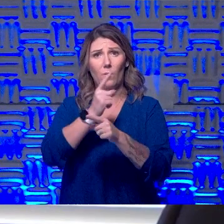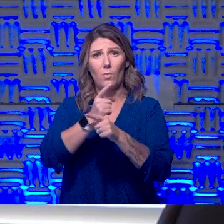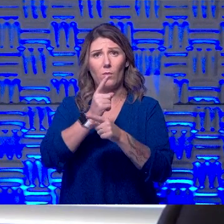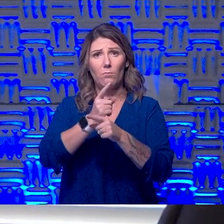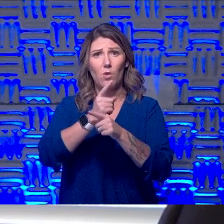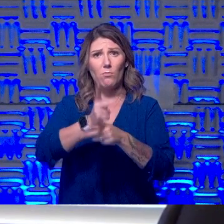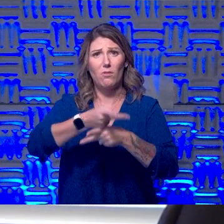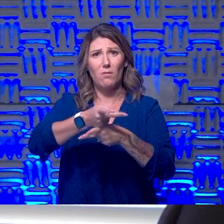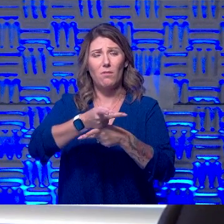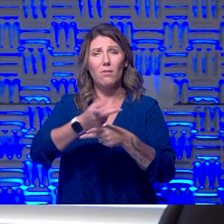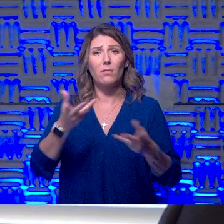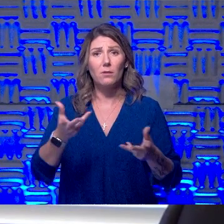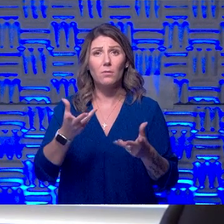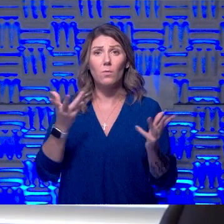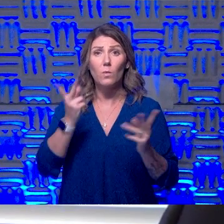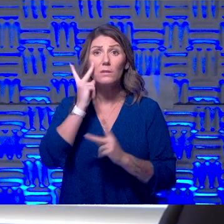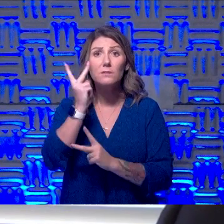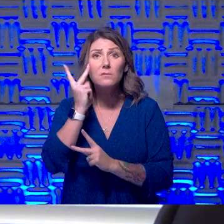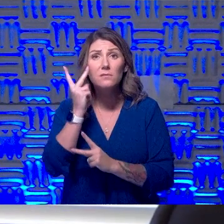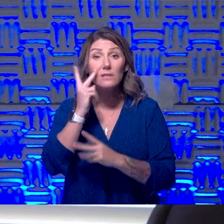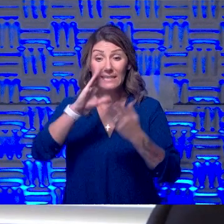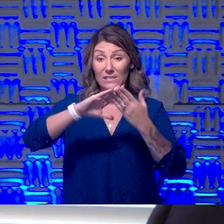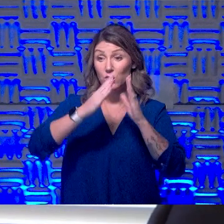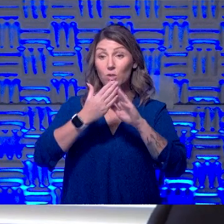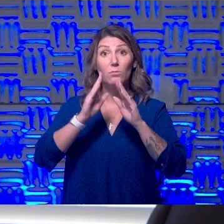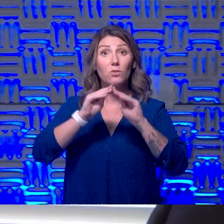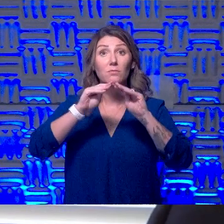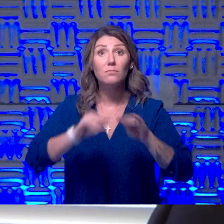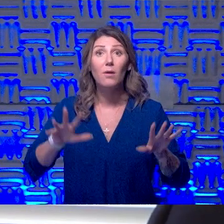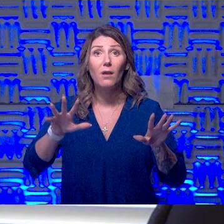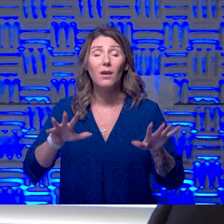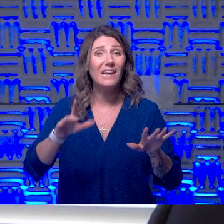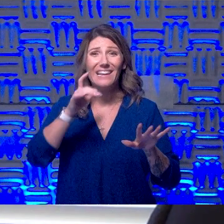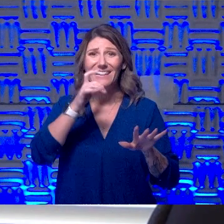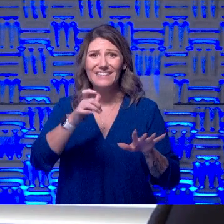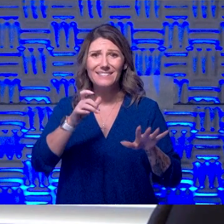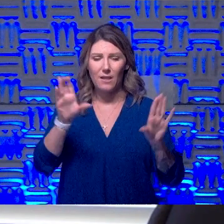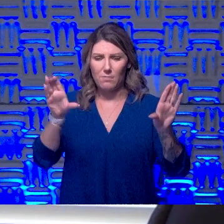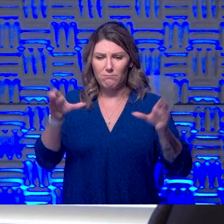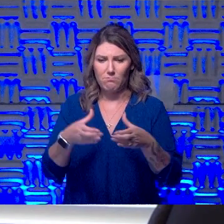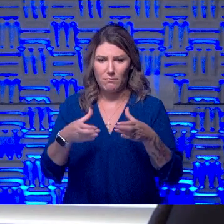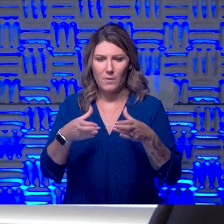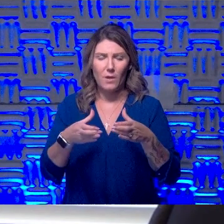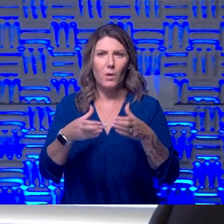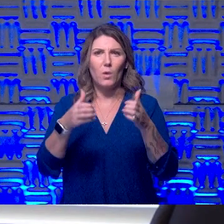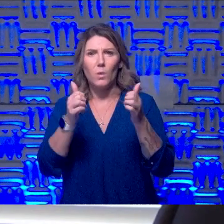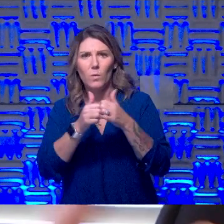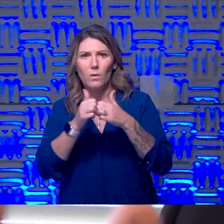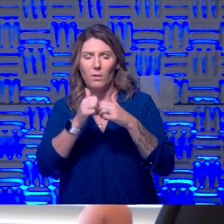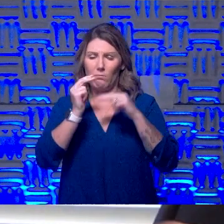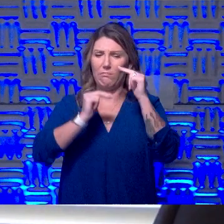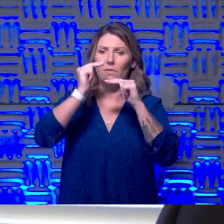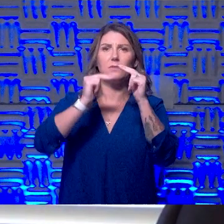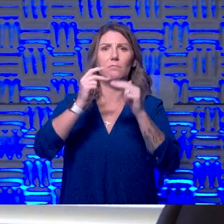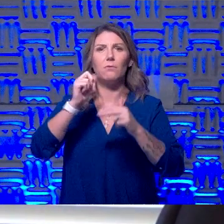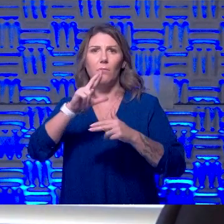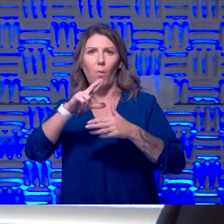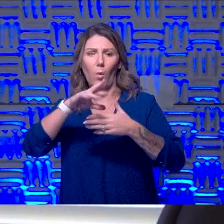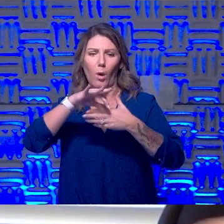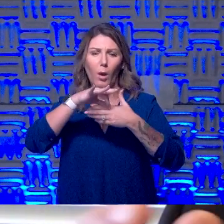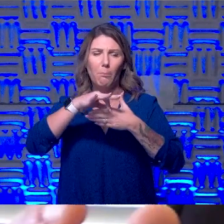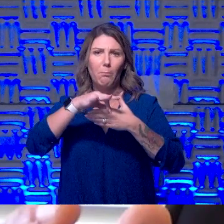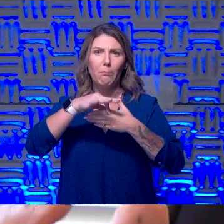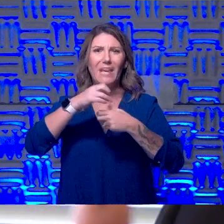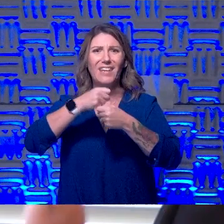precautions, because what we're really seeing here is community spread. No longer is this being confined to congregate facilities or meatpacking plants